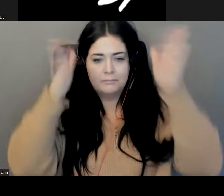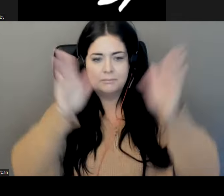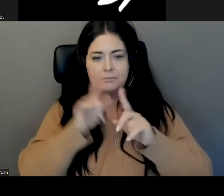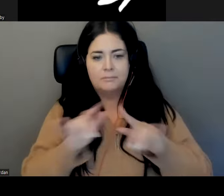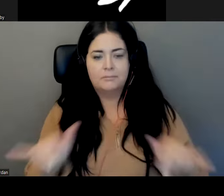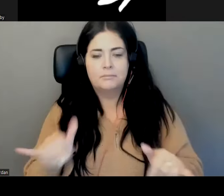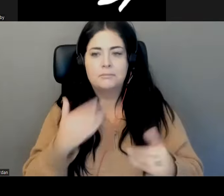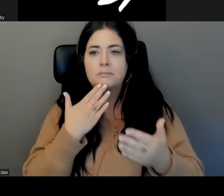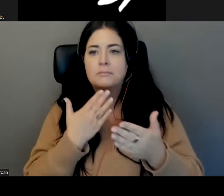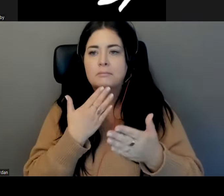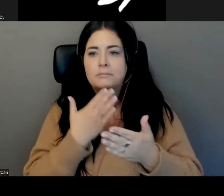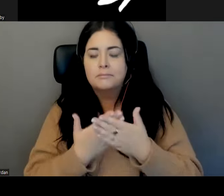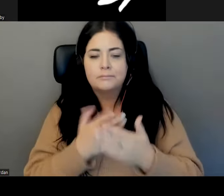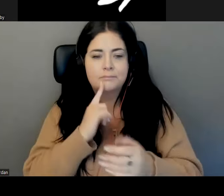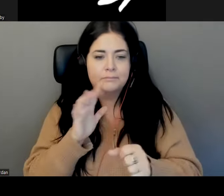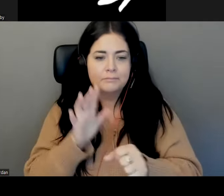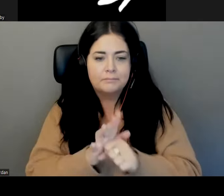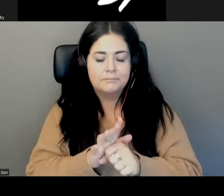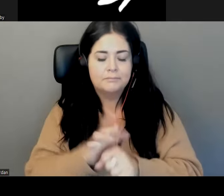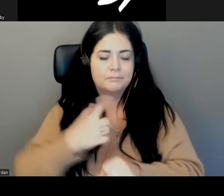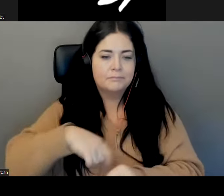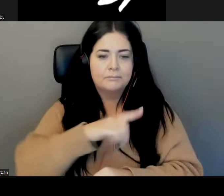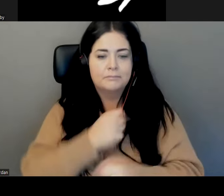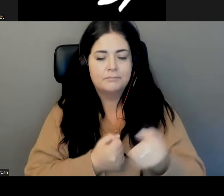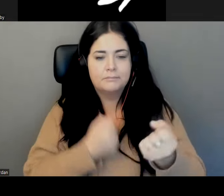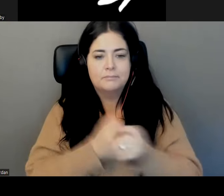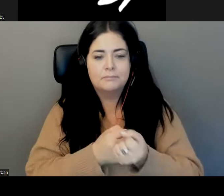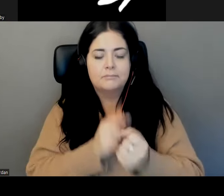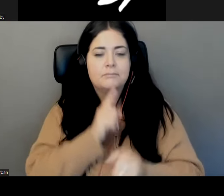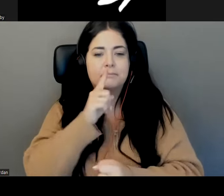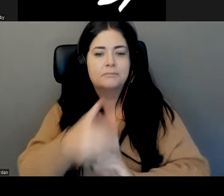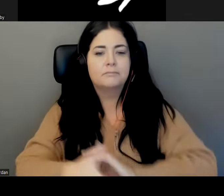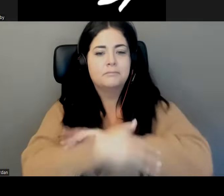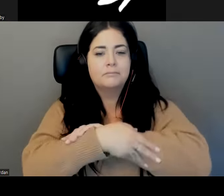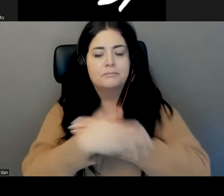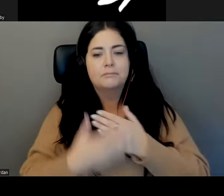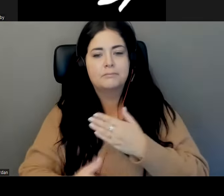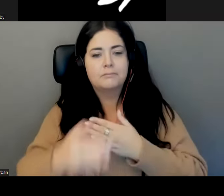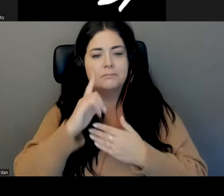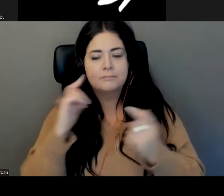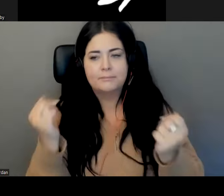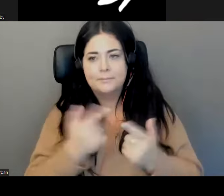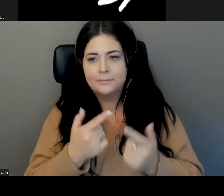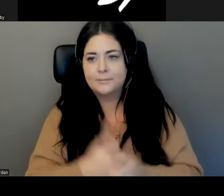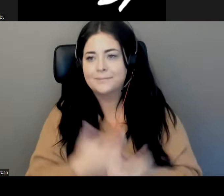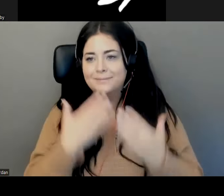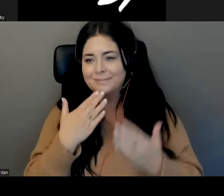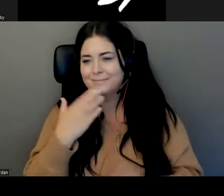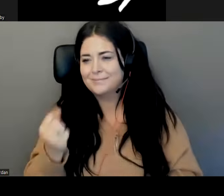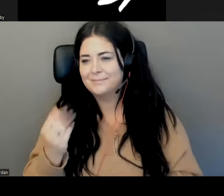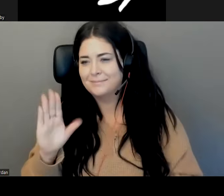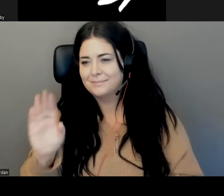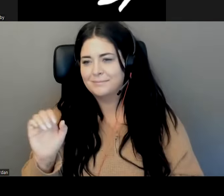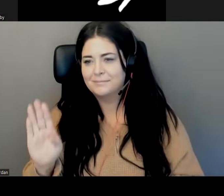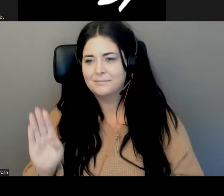a spirit of truth and reconciliation to make a better future for all. Thank you so much. You're